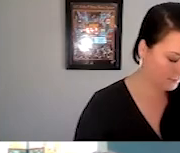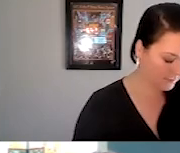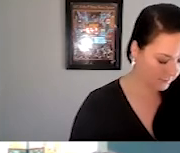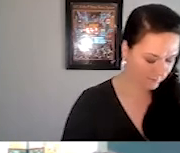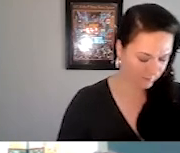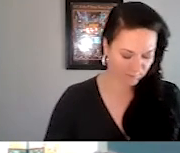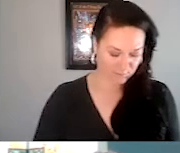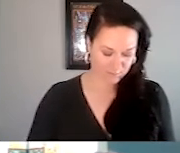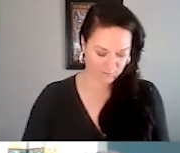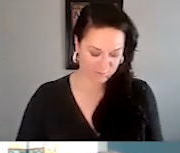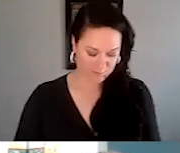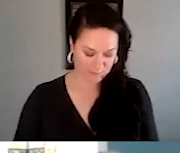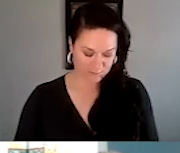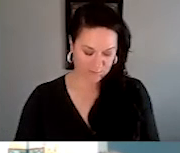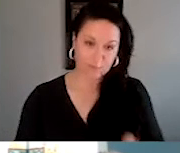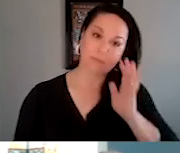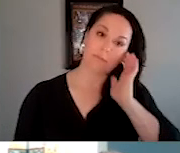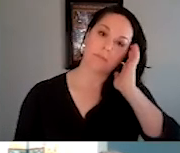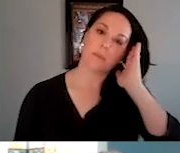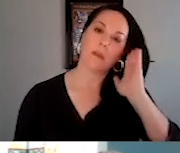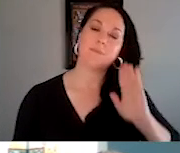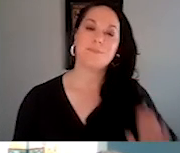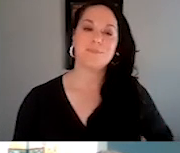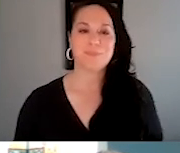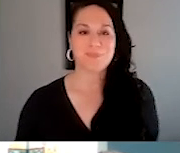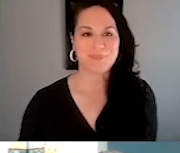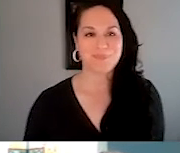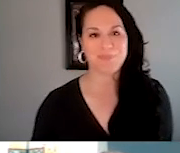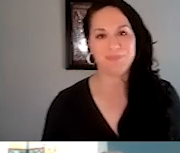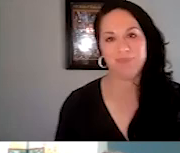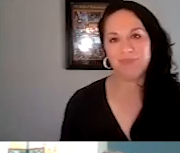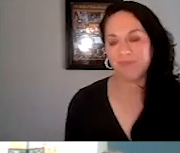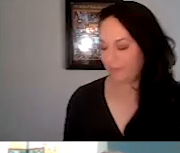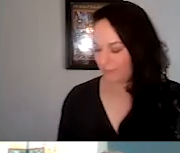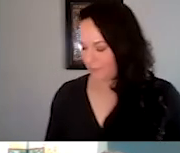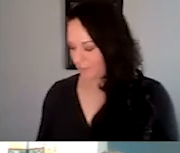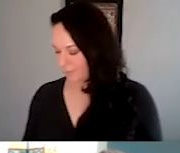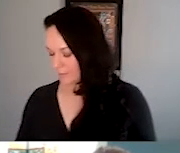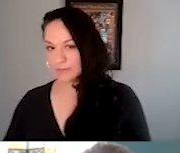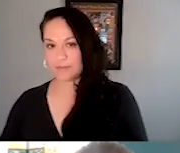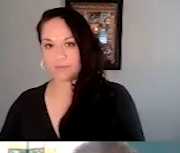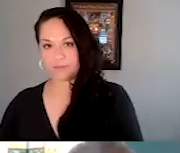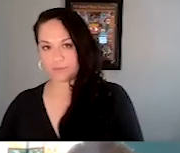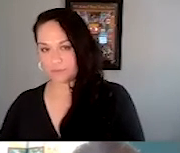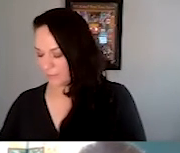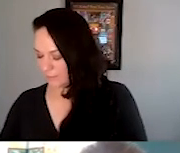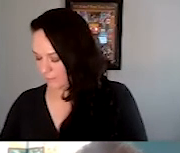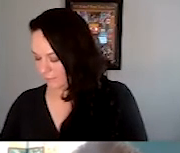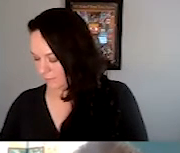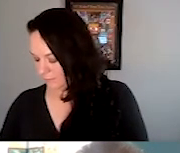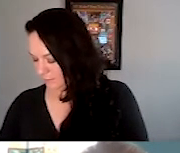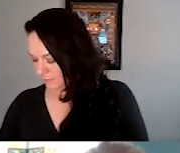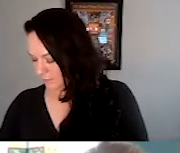need? Next slide, please. So as of August 2021, 18 states actually have banned